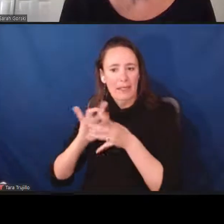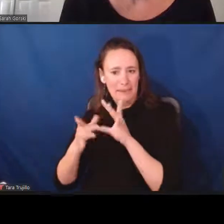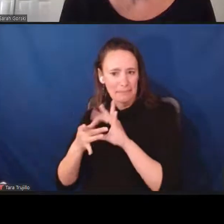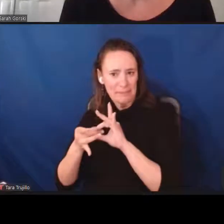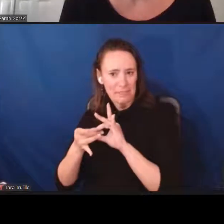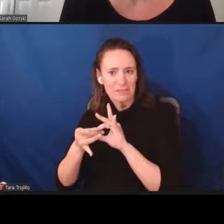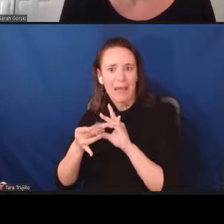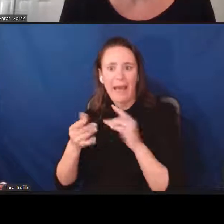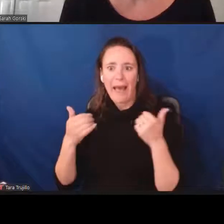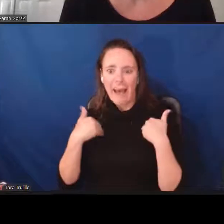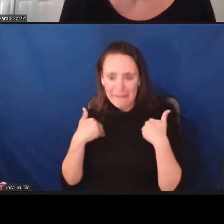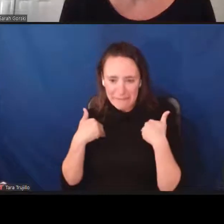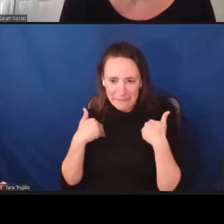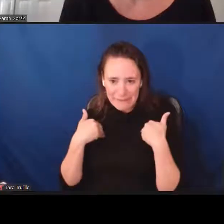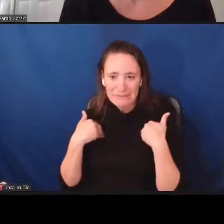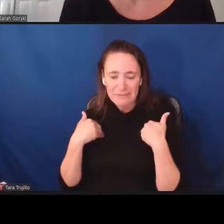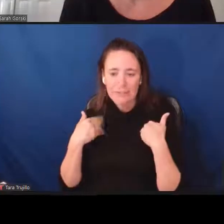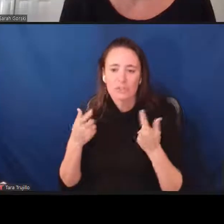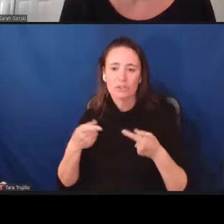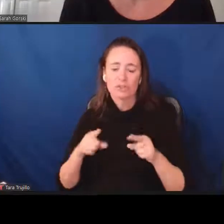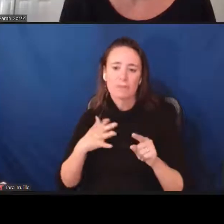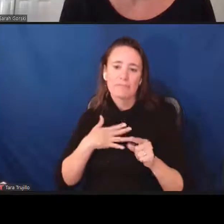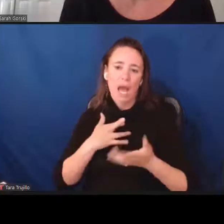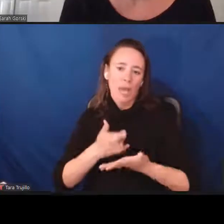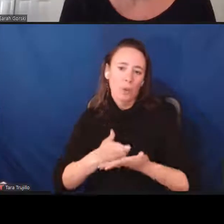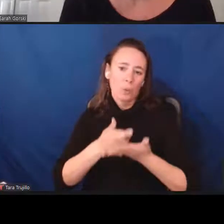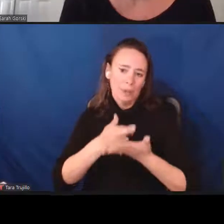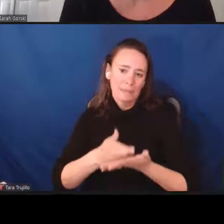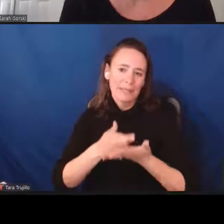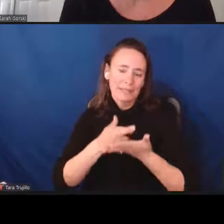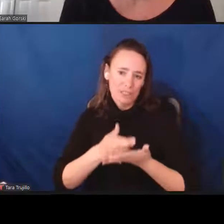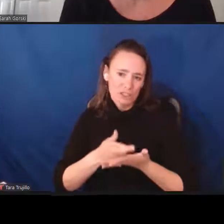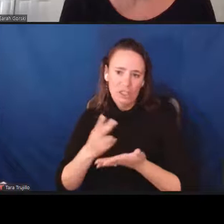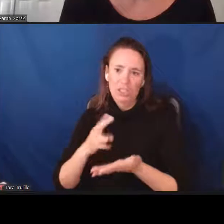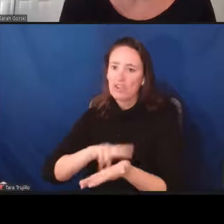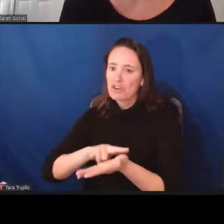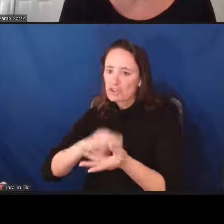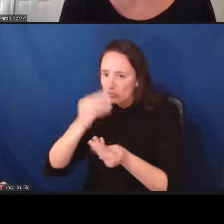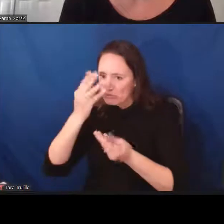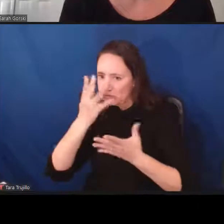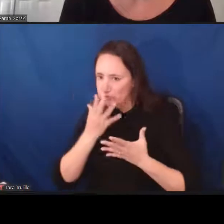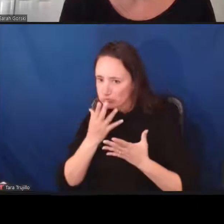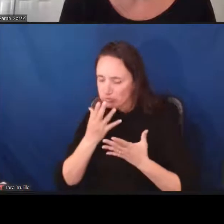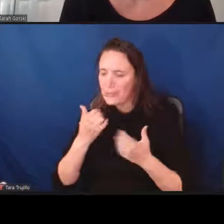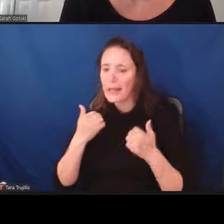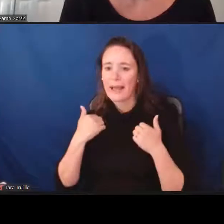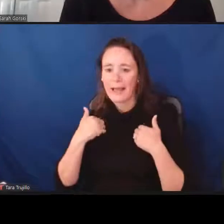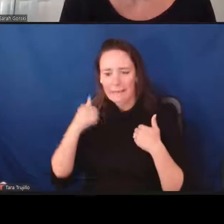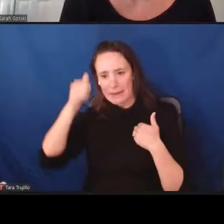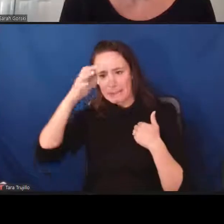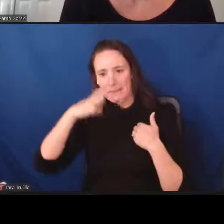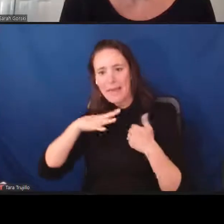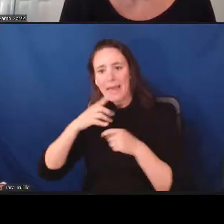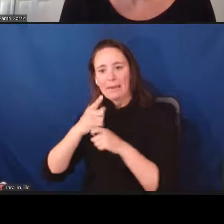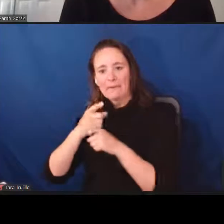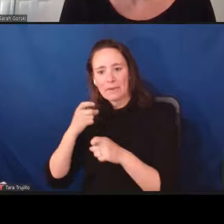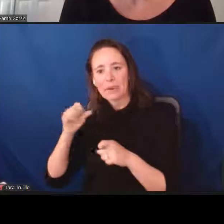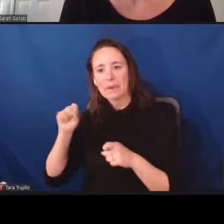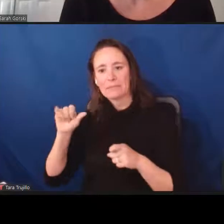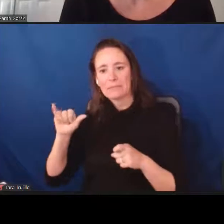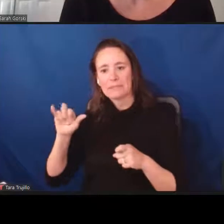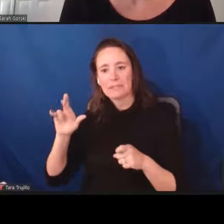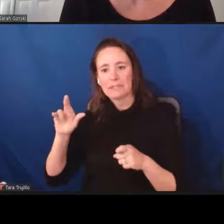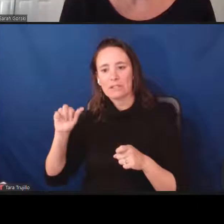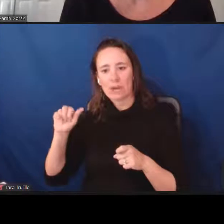rehabilitation. One of the nurses told me about it because there was a gentleman from Syracuse, which is where I was doing my